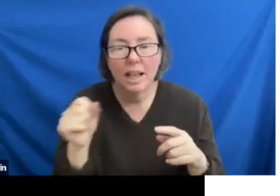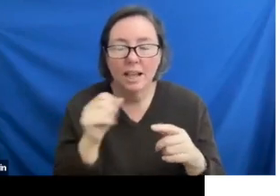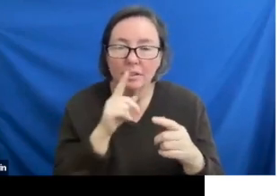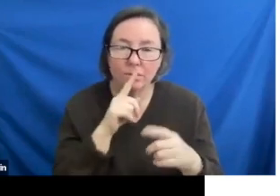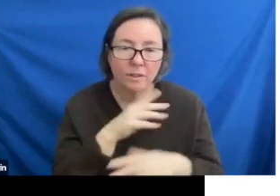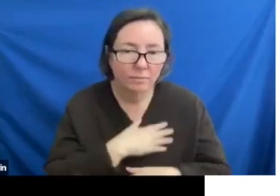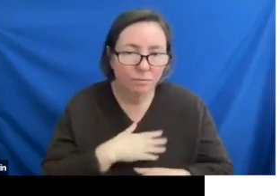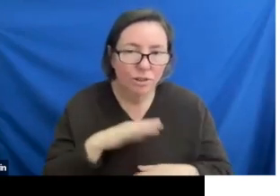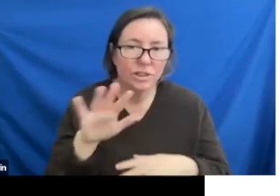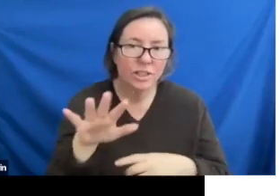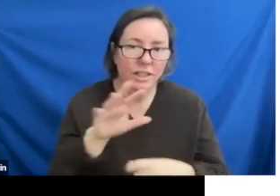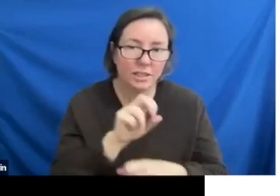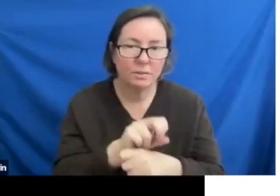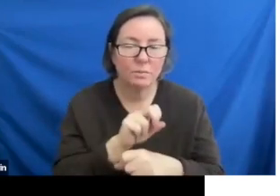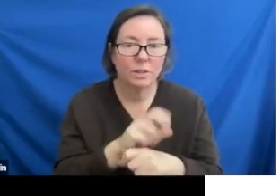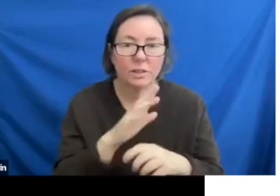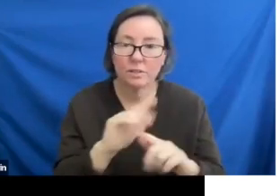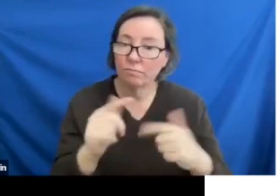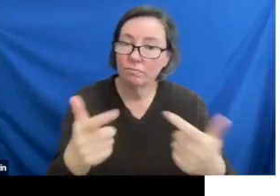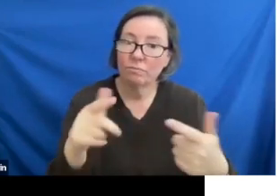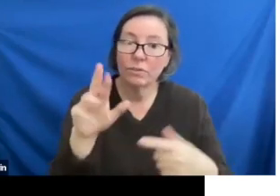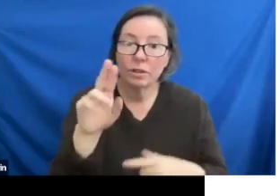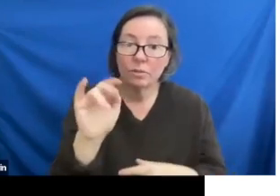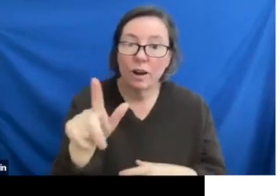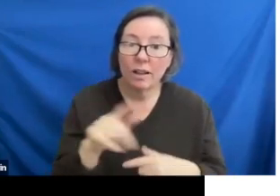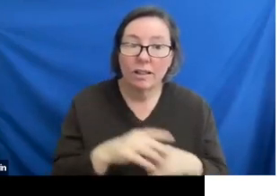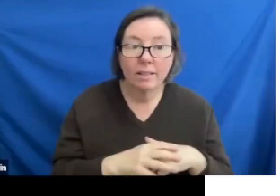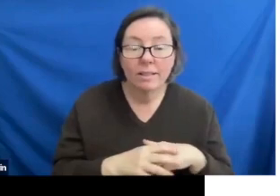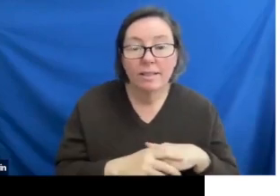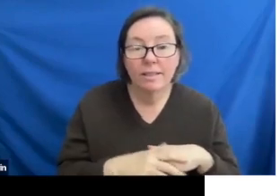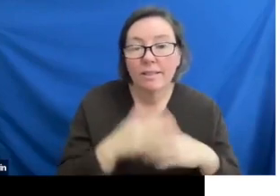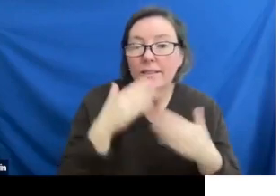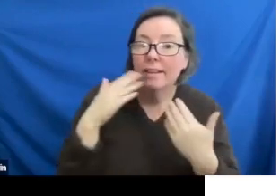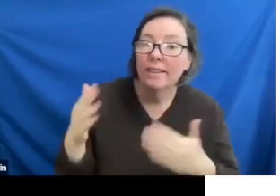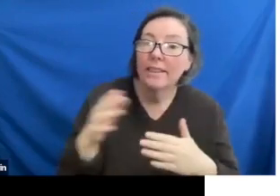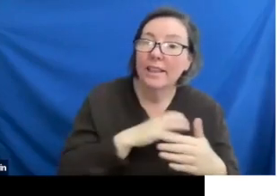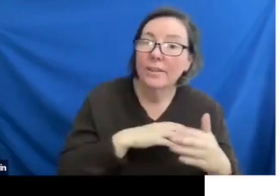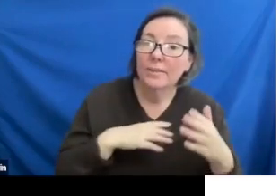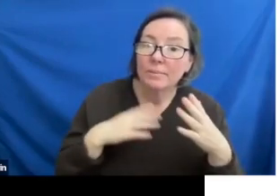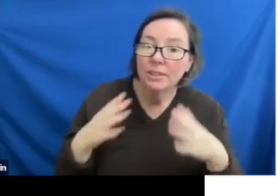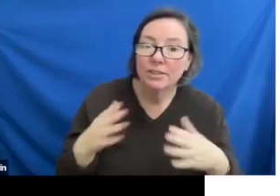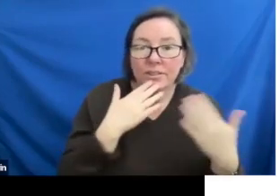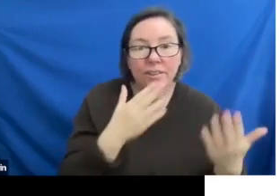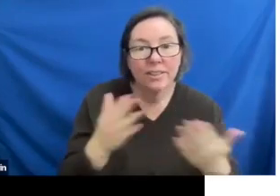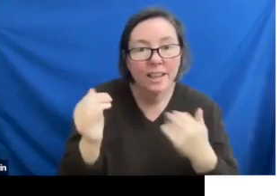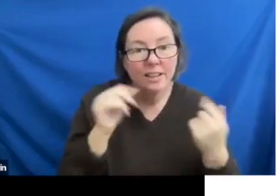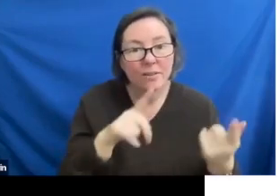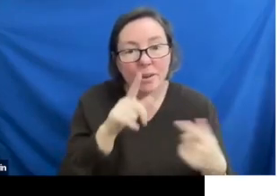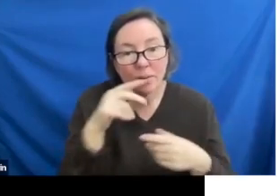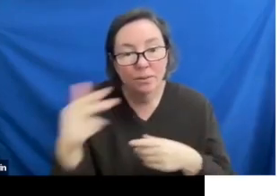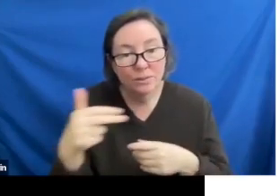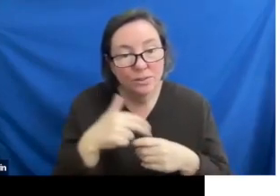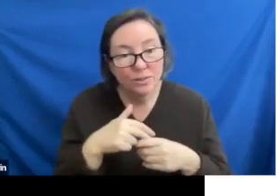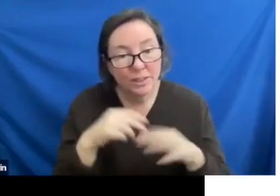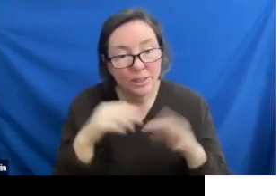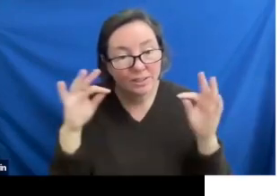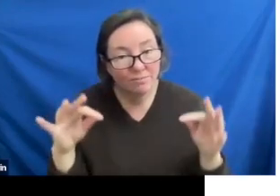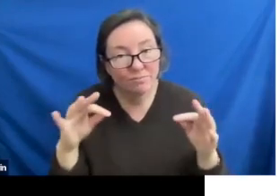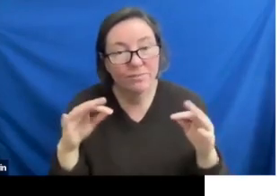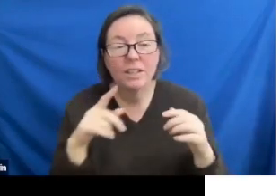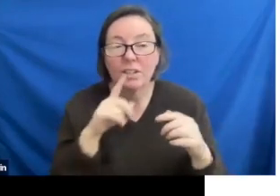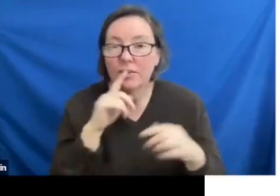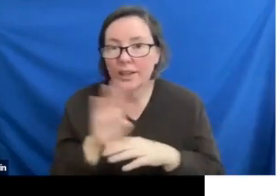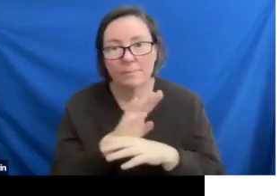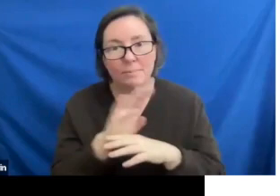he's done, and I'll hand it over to you, Raul. Thank you. Thank you, Commissioner. Thank you, everybody, for joining us. It's a very